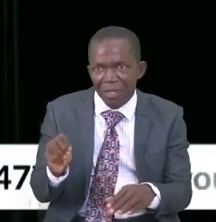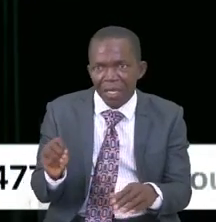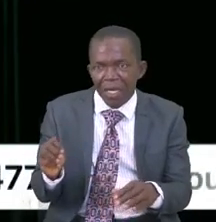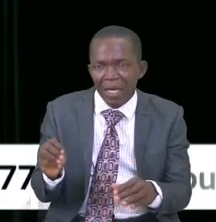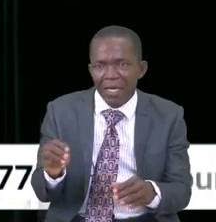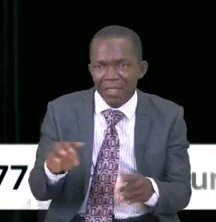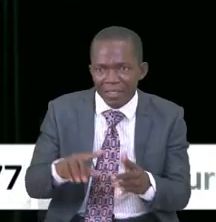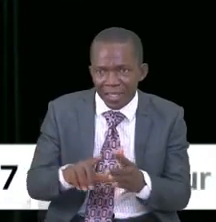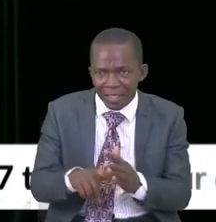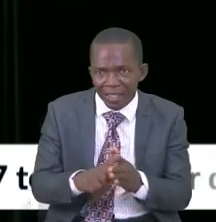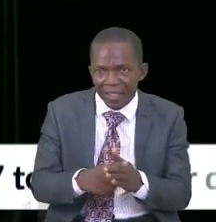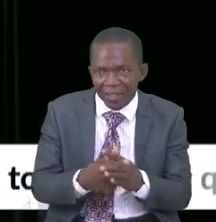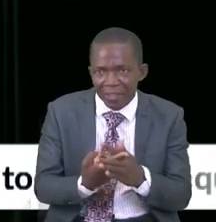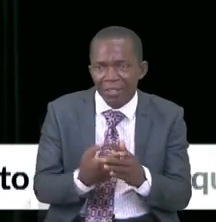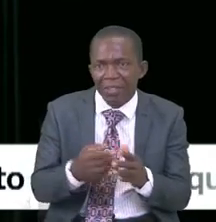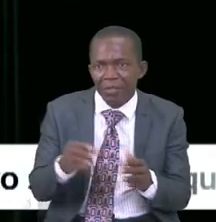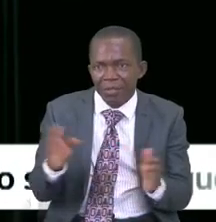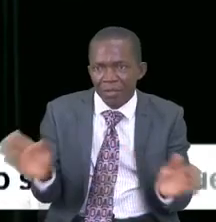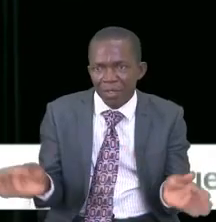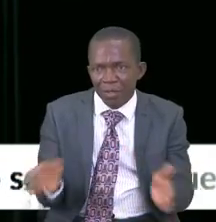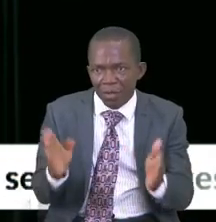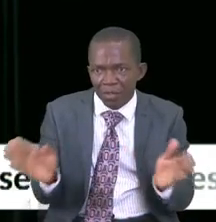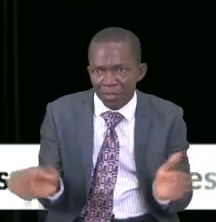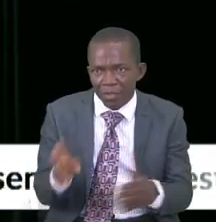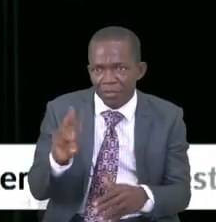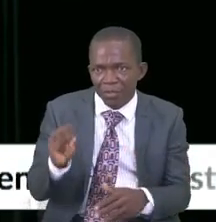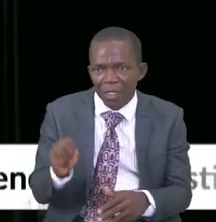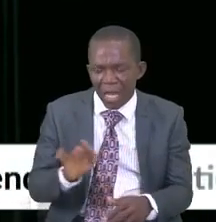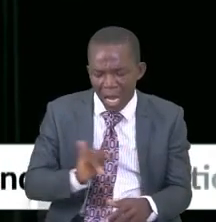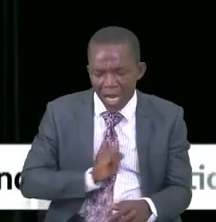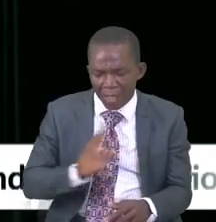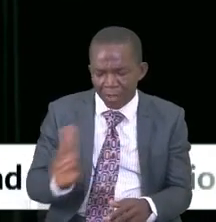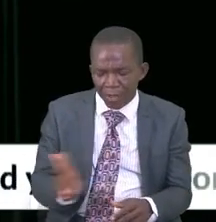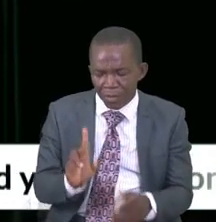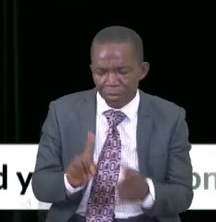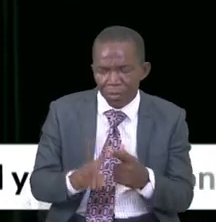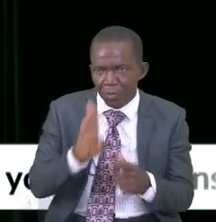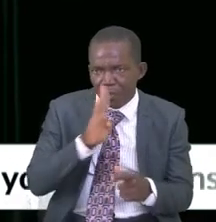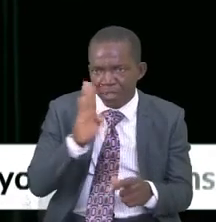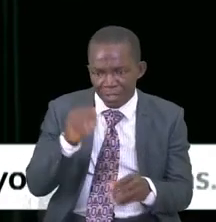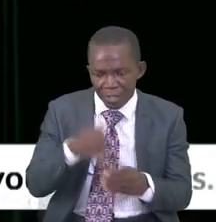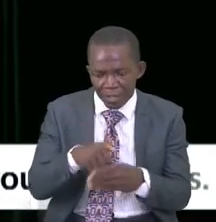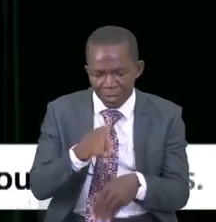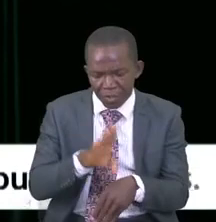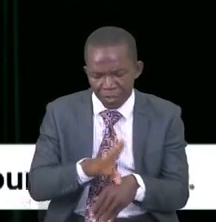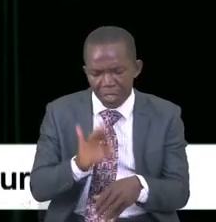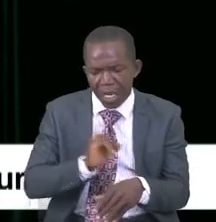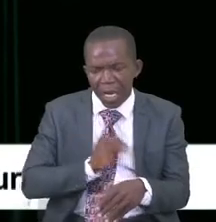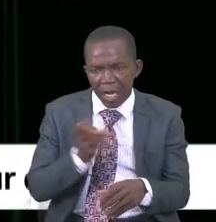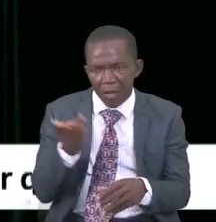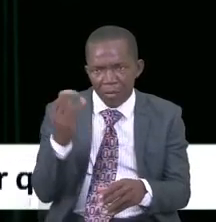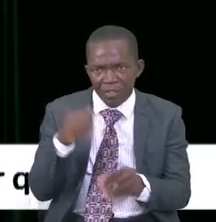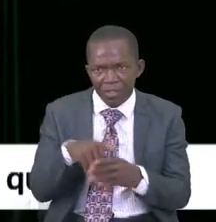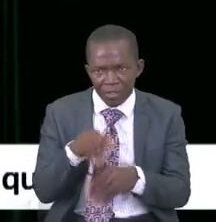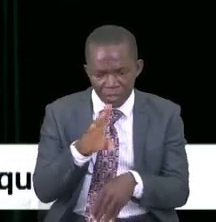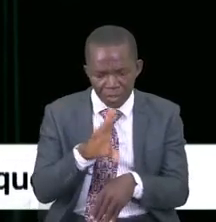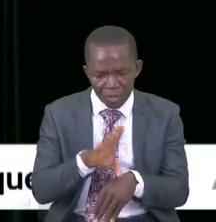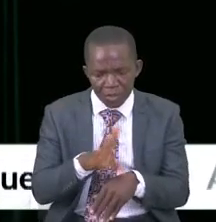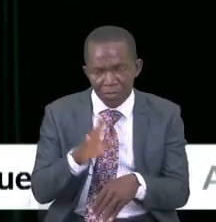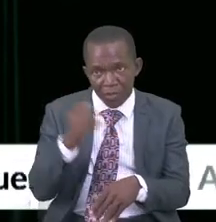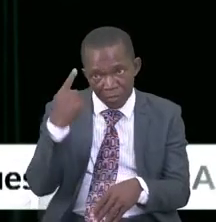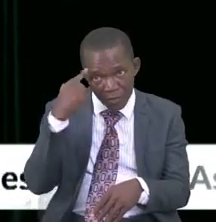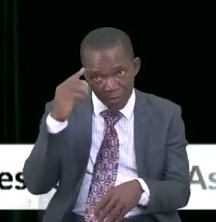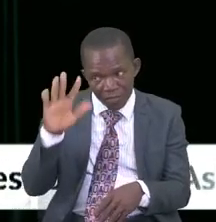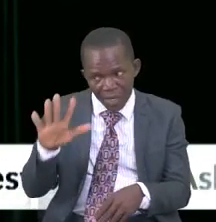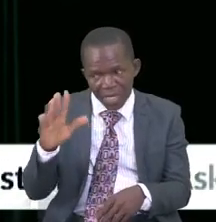And he said, I used to be in church. I haven't attended church for 5 years now. He said, I used to be a member